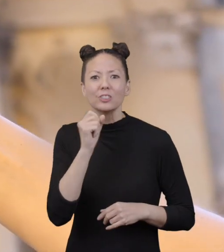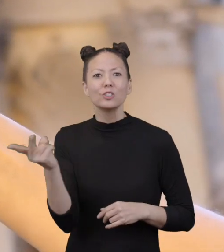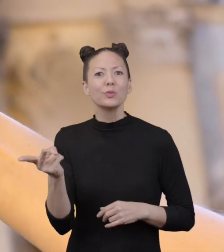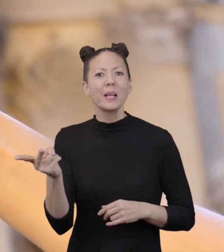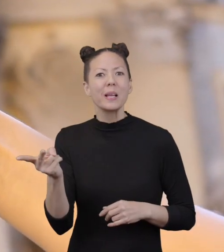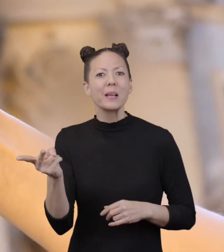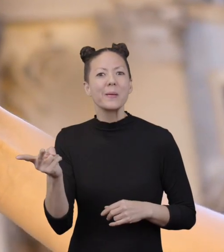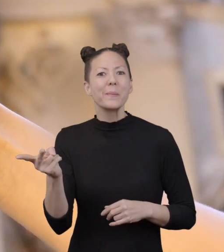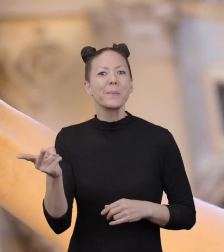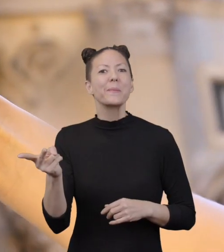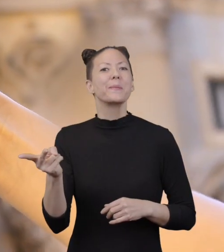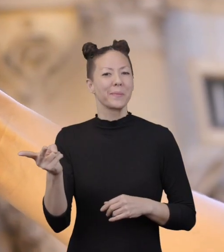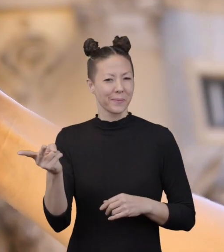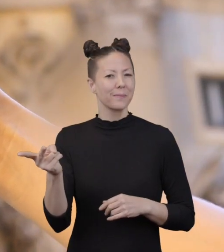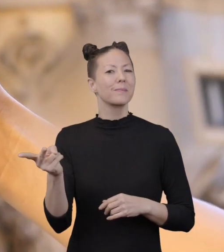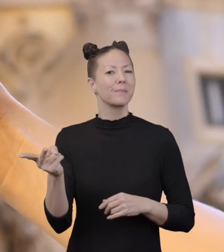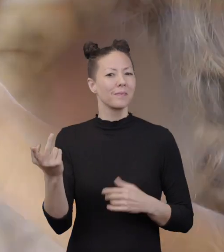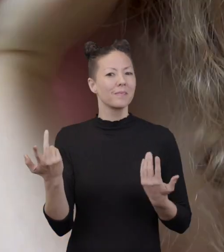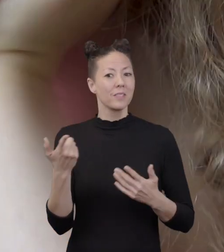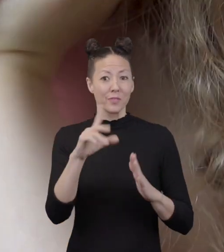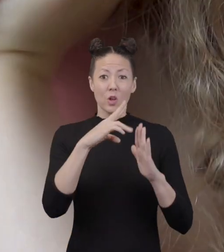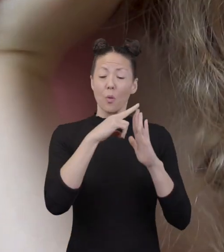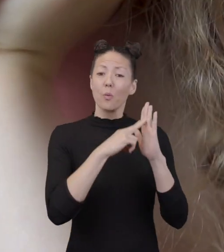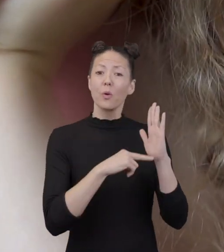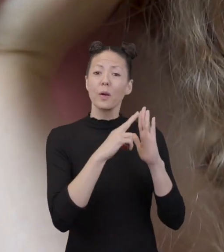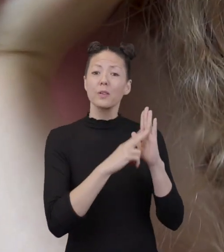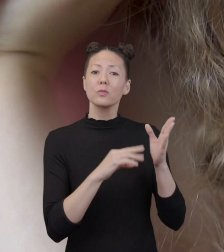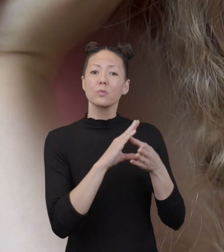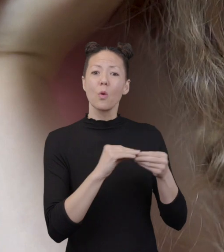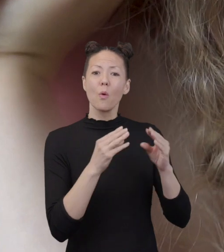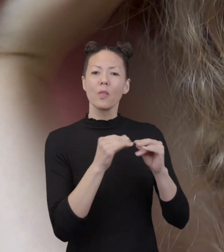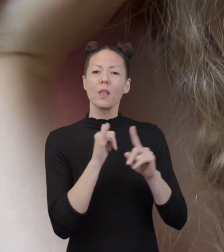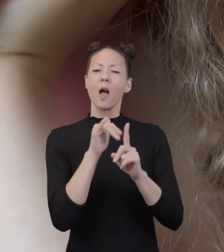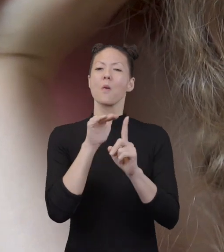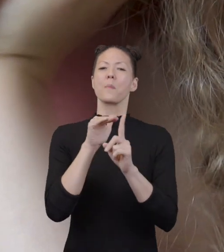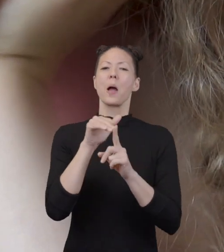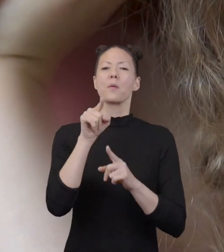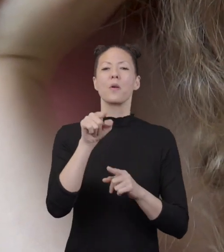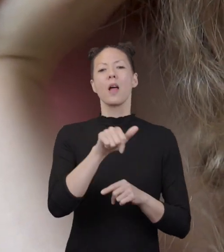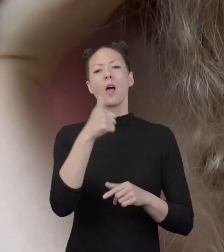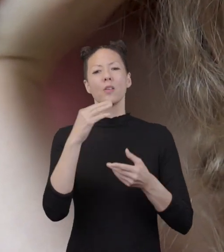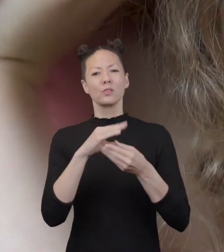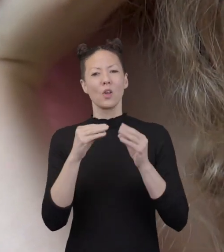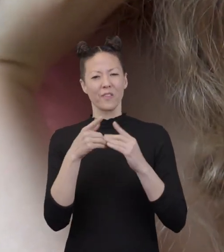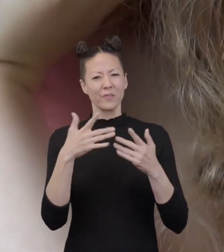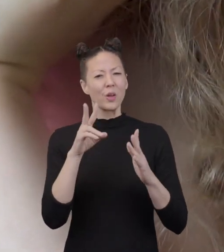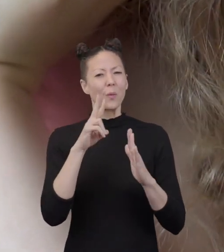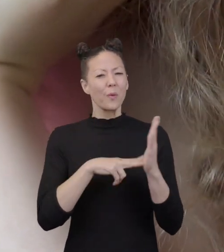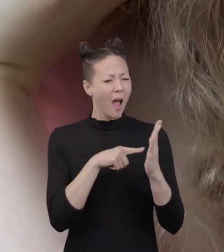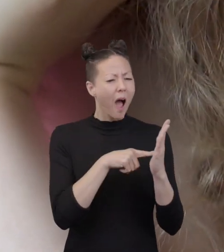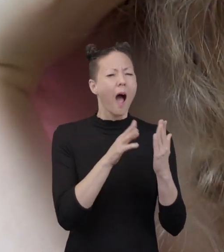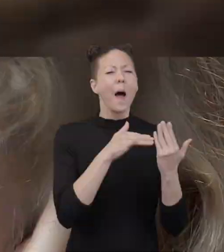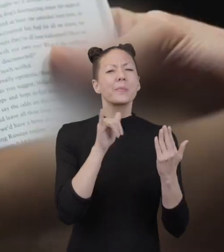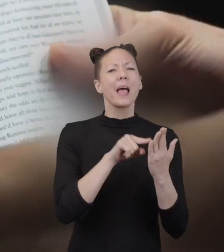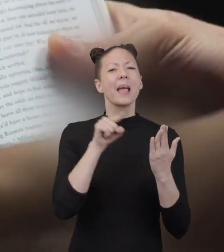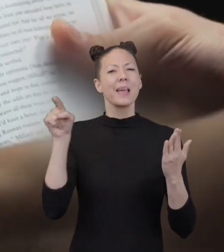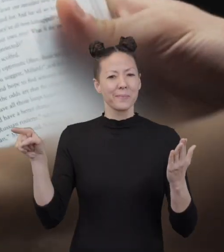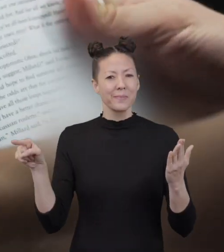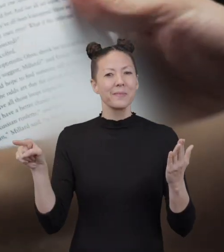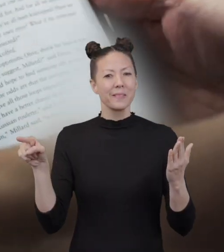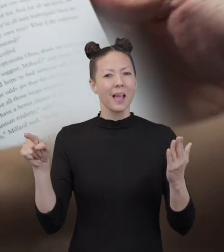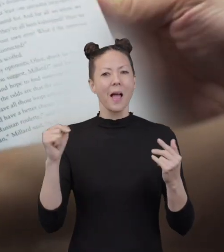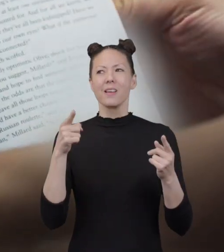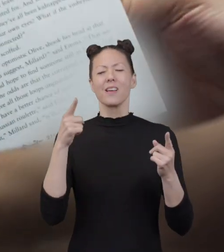ice cream. Have you ever read a story that reminds you of another story you've read? If